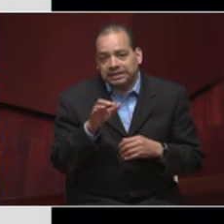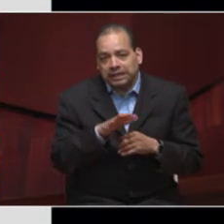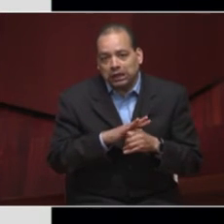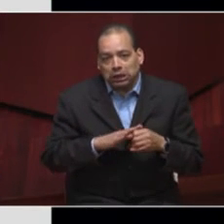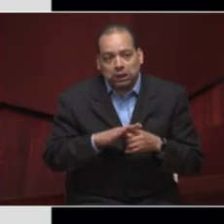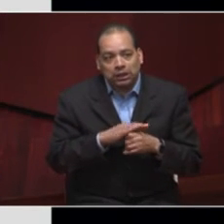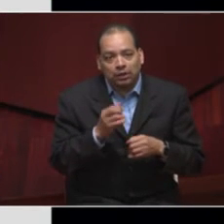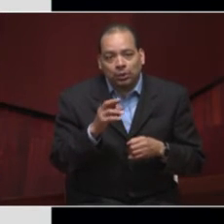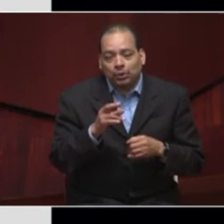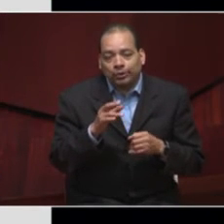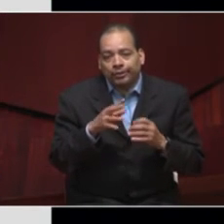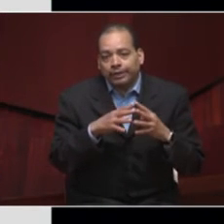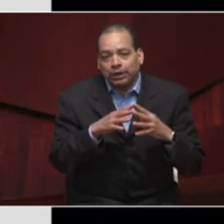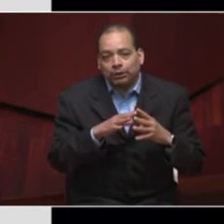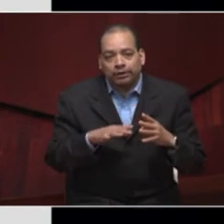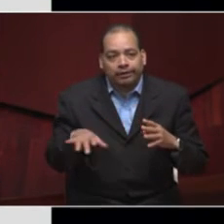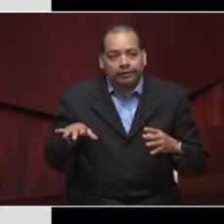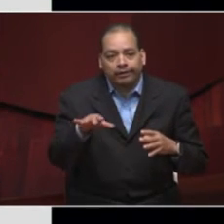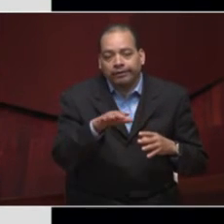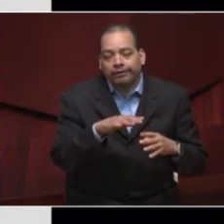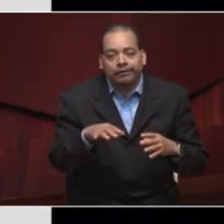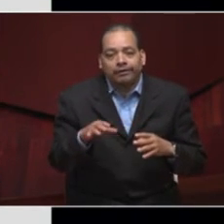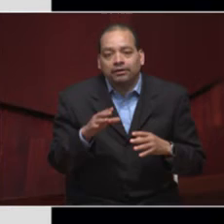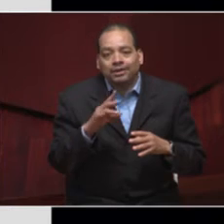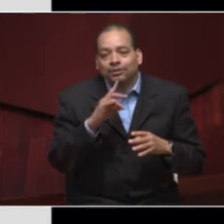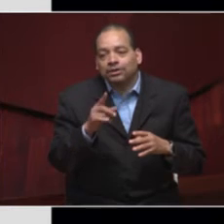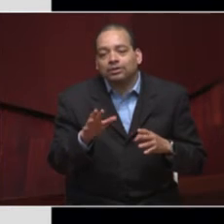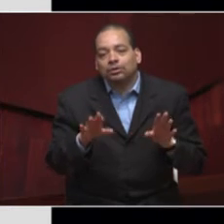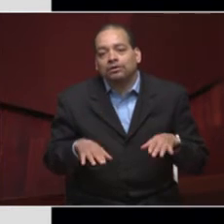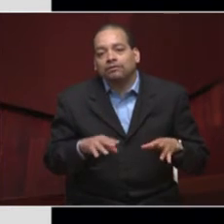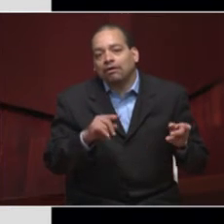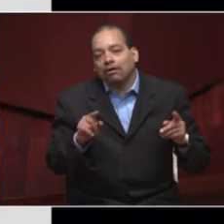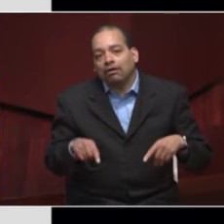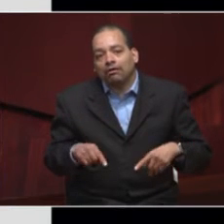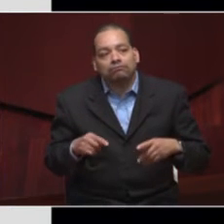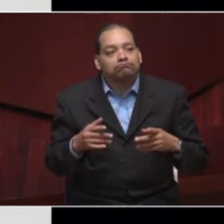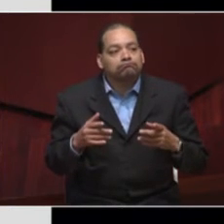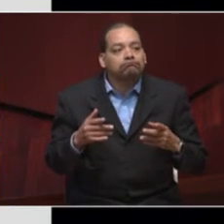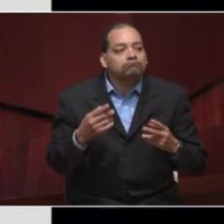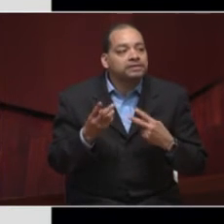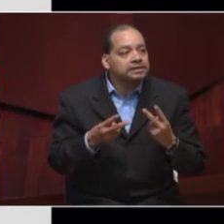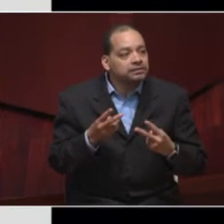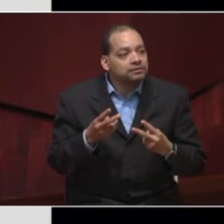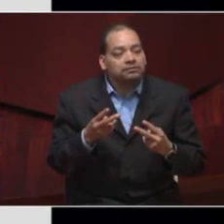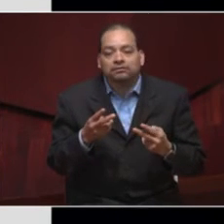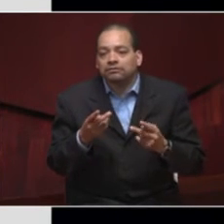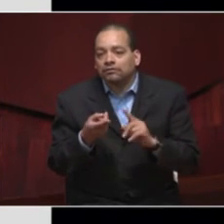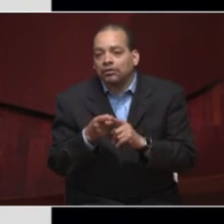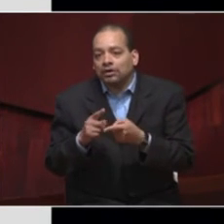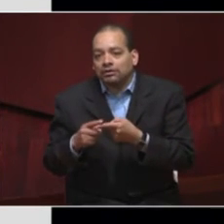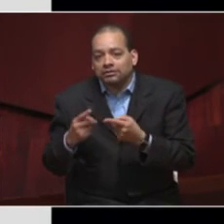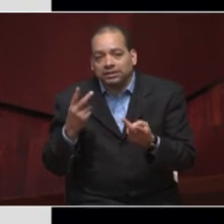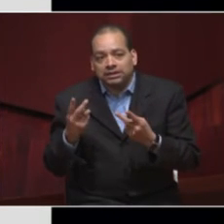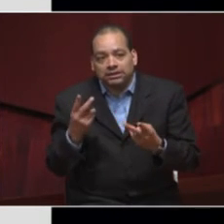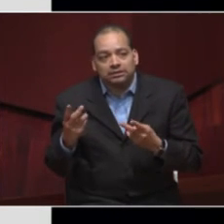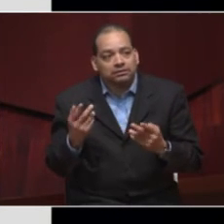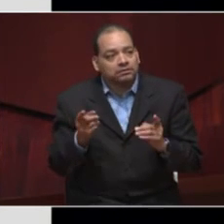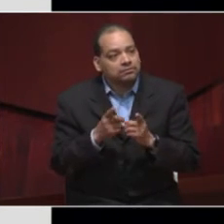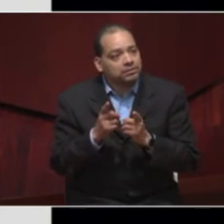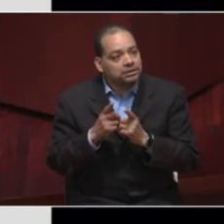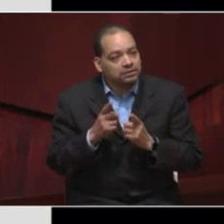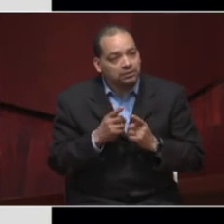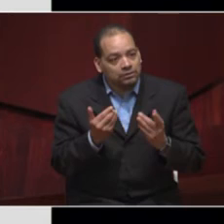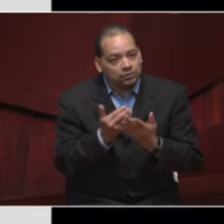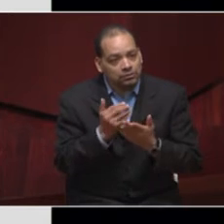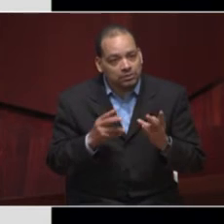United States. So it's always good to come and visit and see friends, meet new people, and especially visit with those who have been